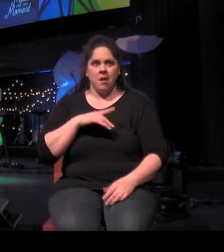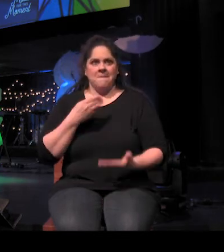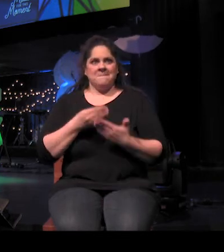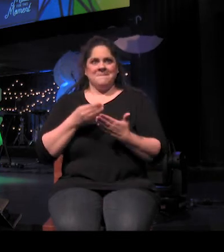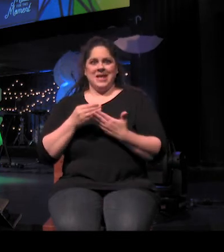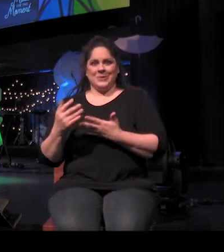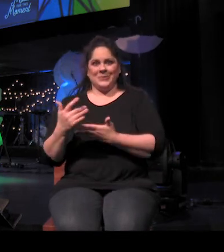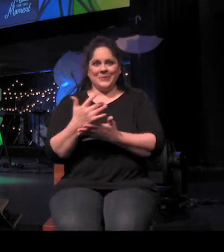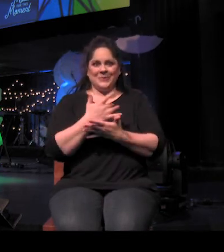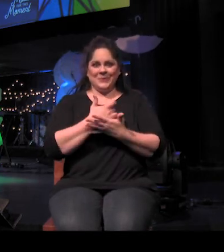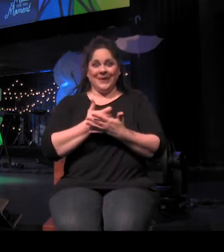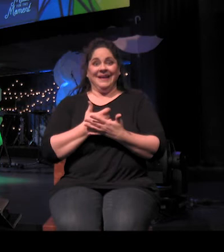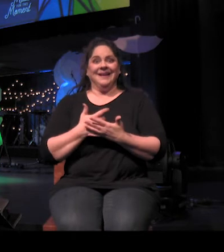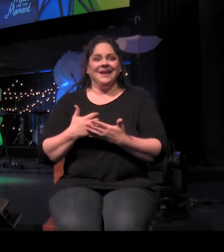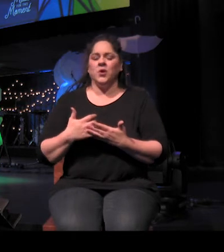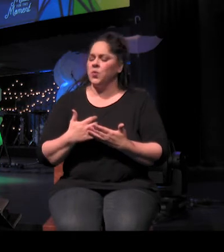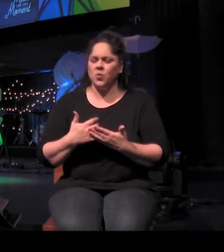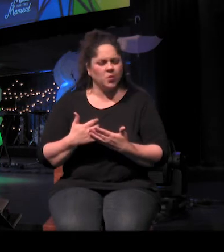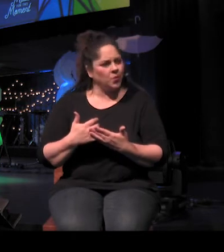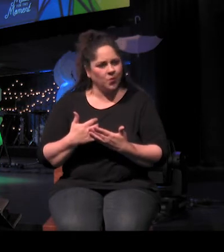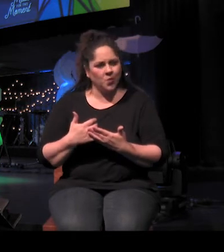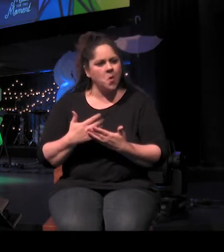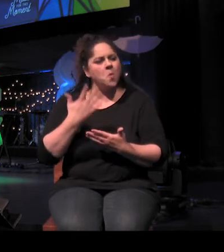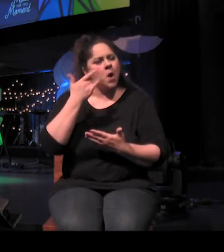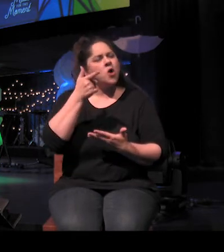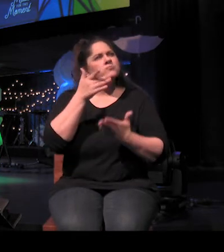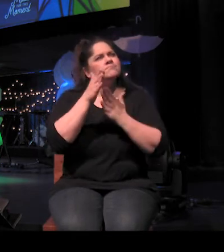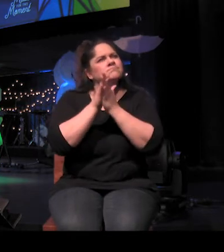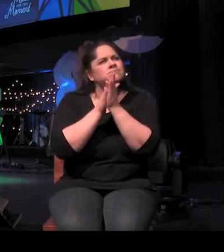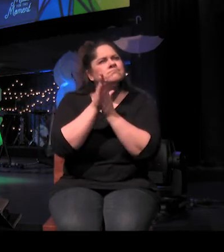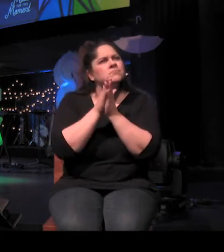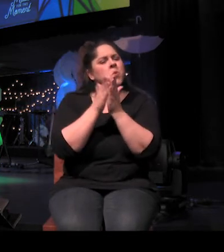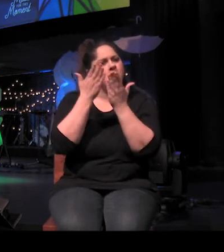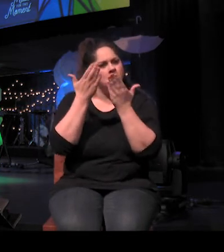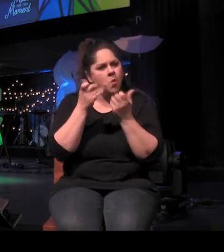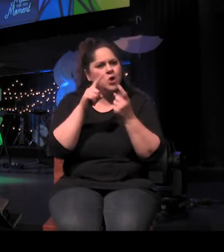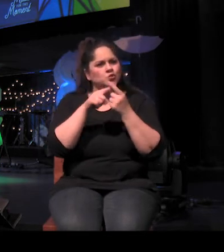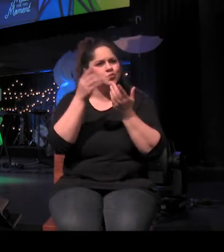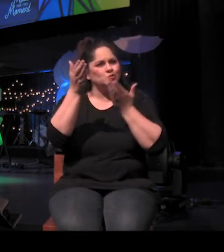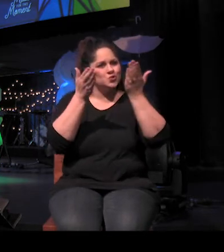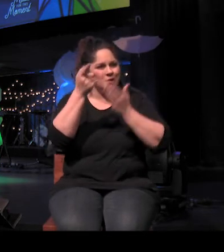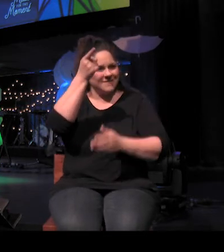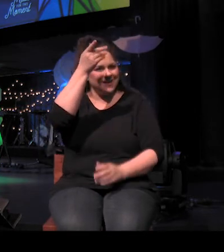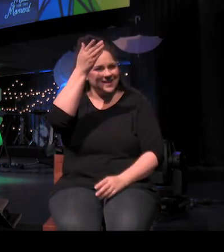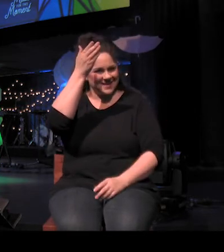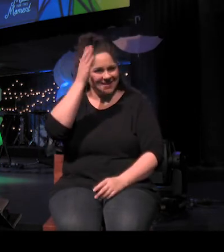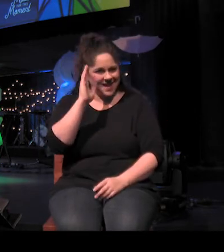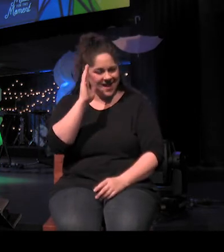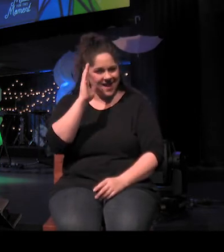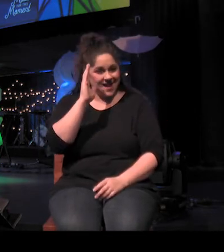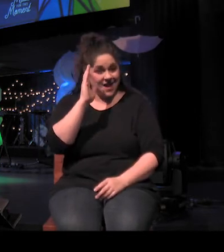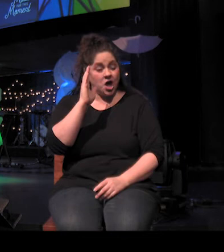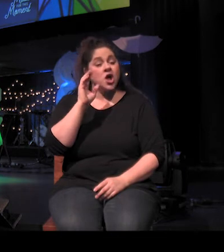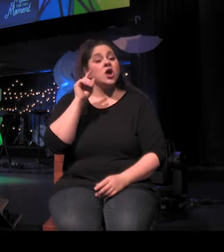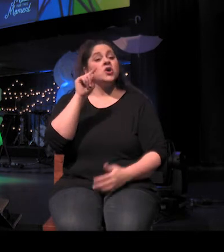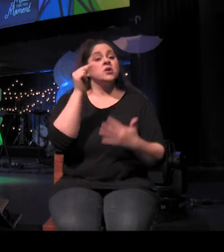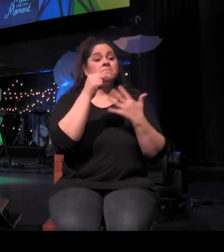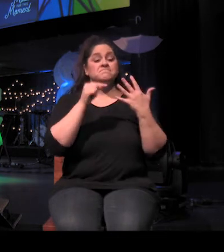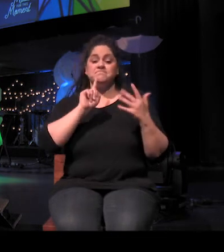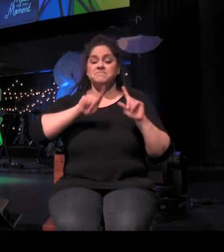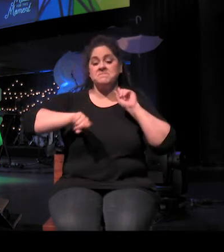but because you are eager to serve God. Don't lord it over the people assigned to your care,